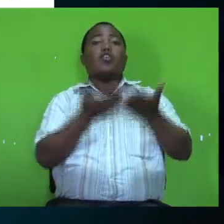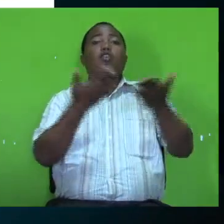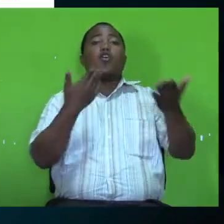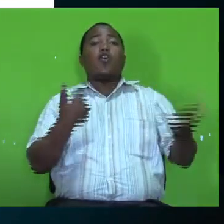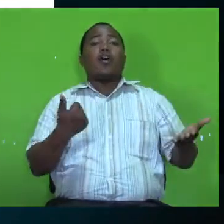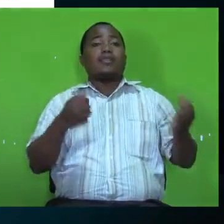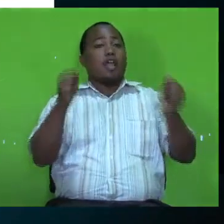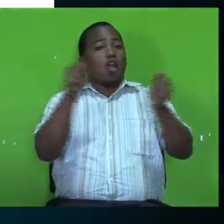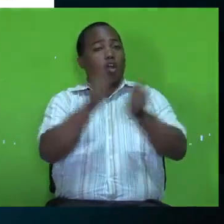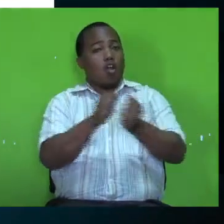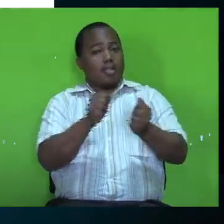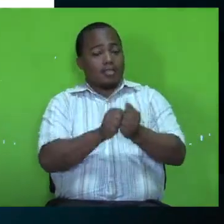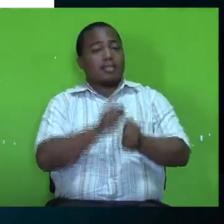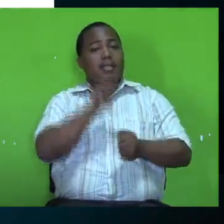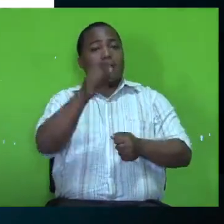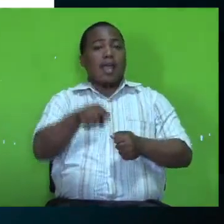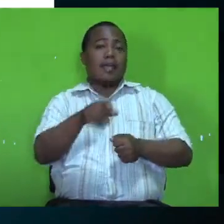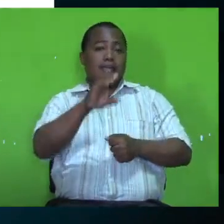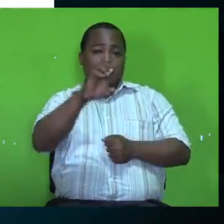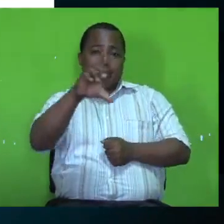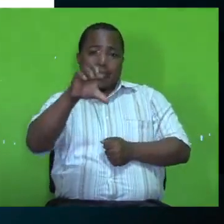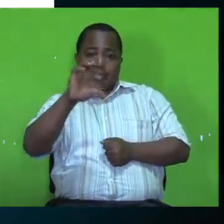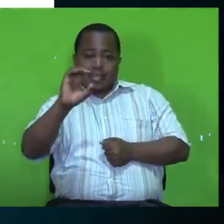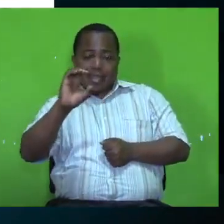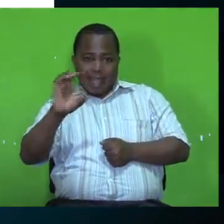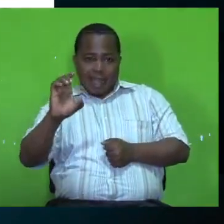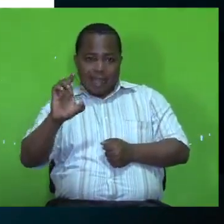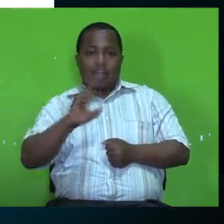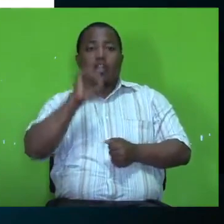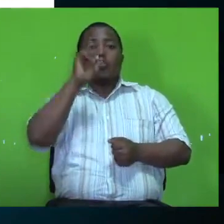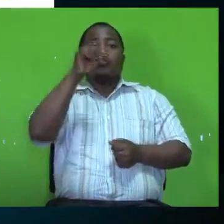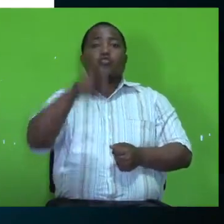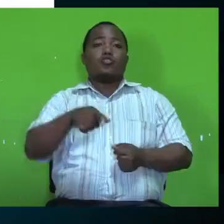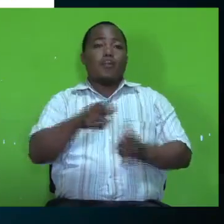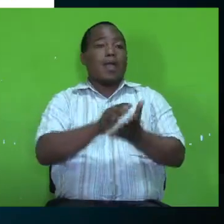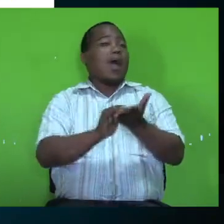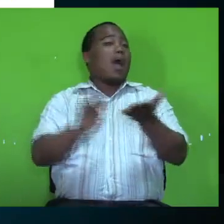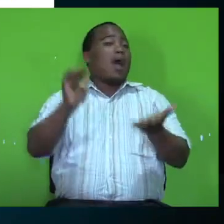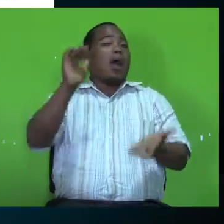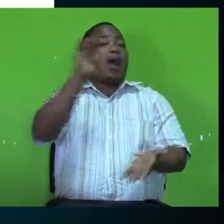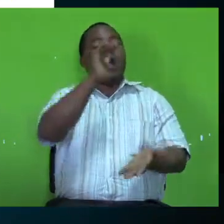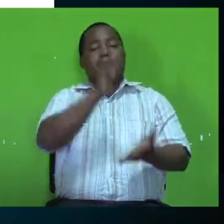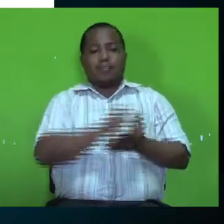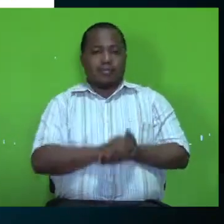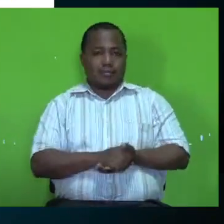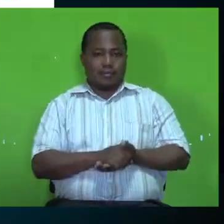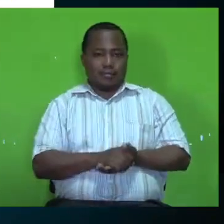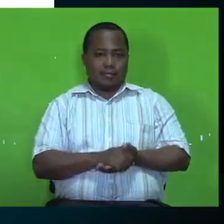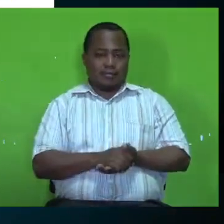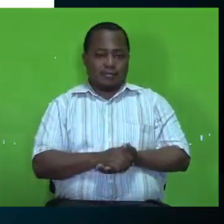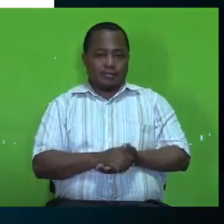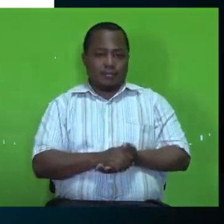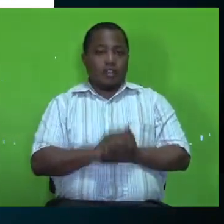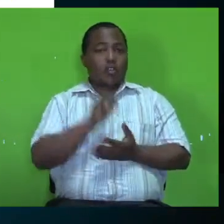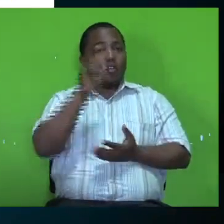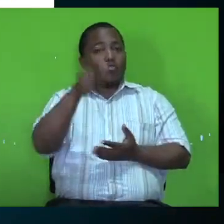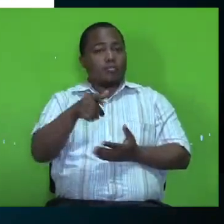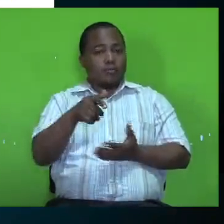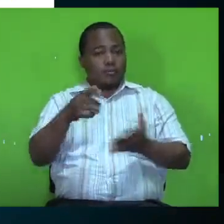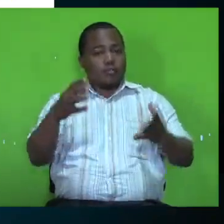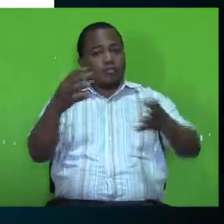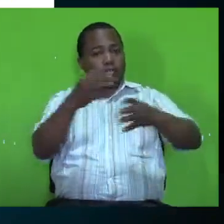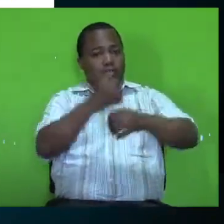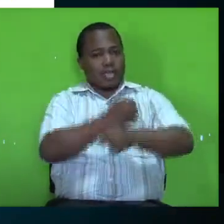the content of the cell sap vacuoles to be hypertonic to the cell of the